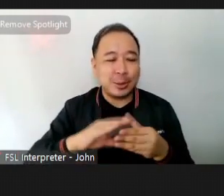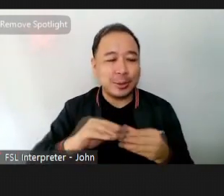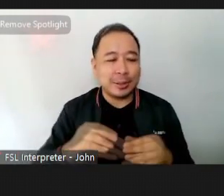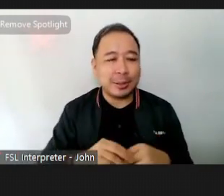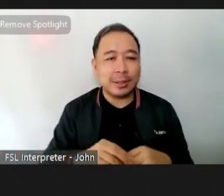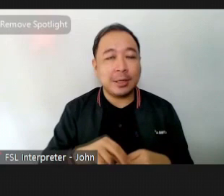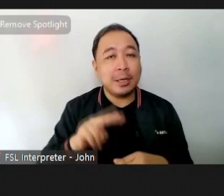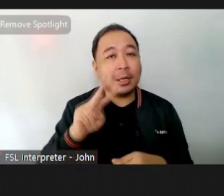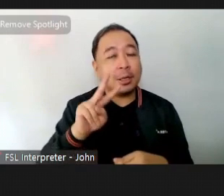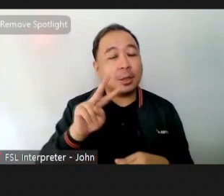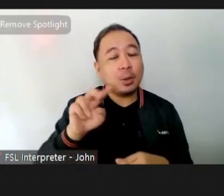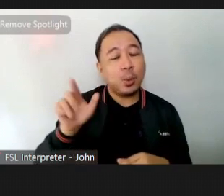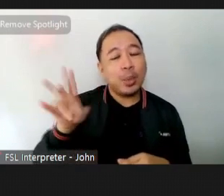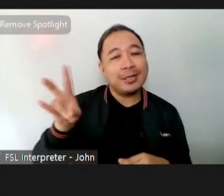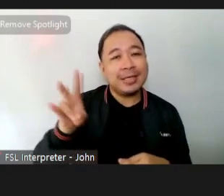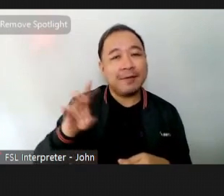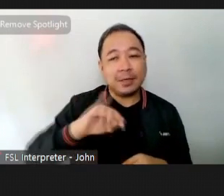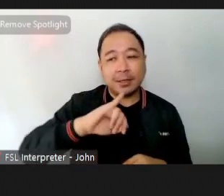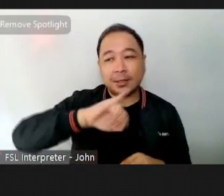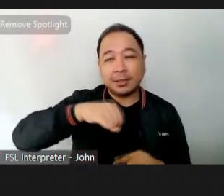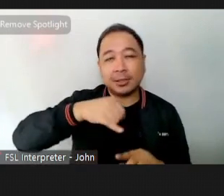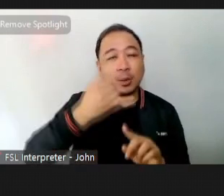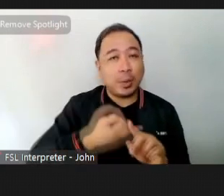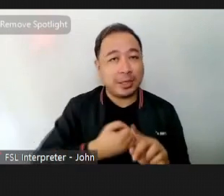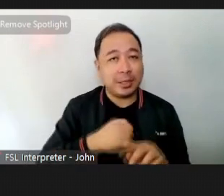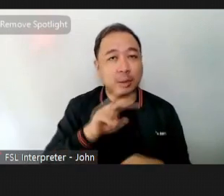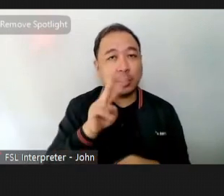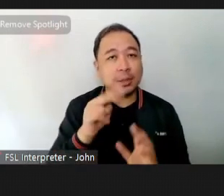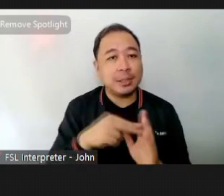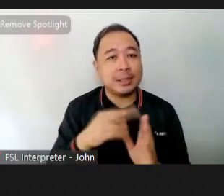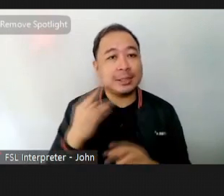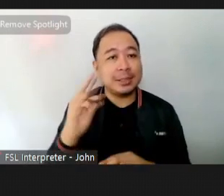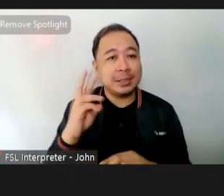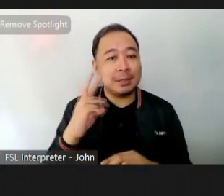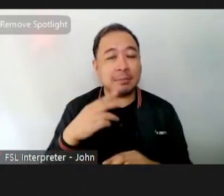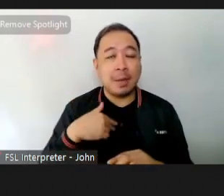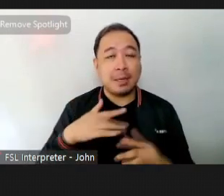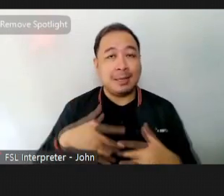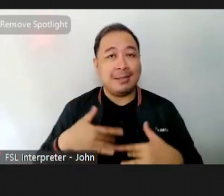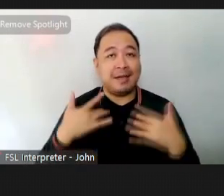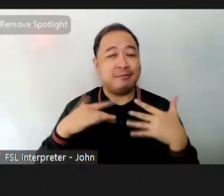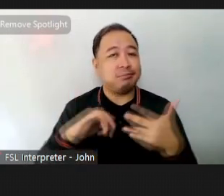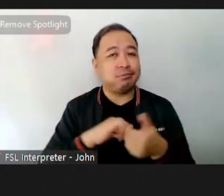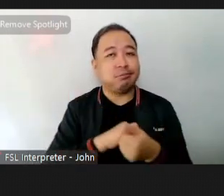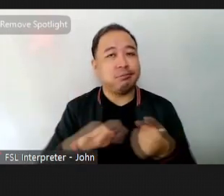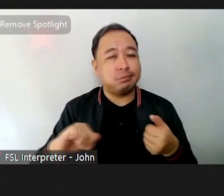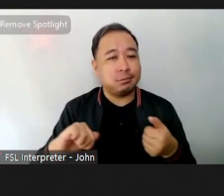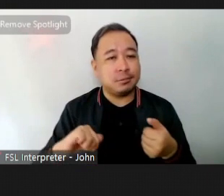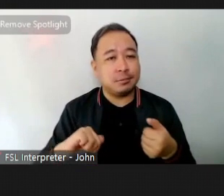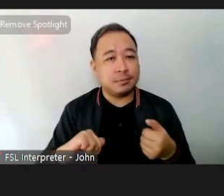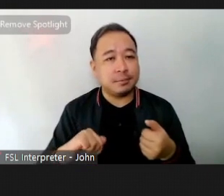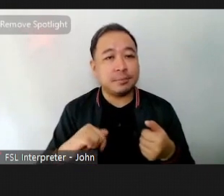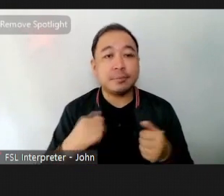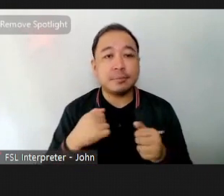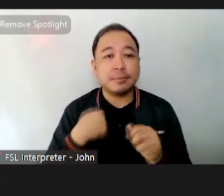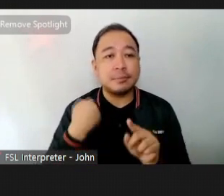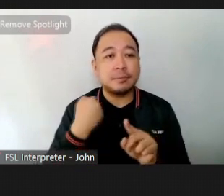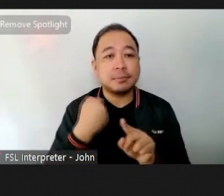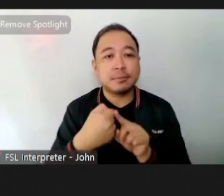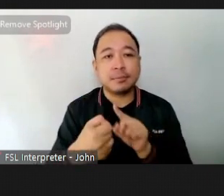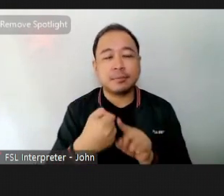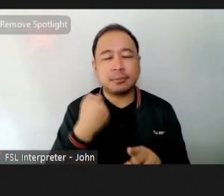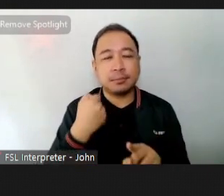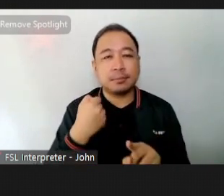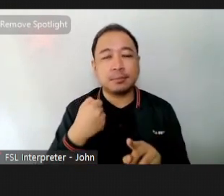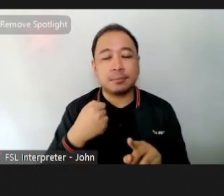27th of January 2016 was when my life shattered. I was abused by my so-called